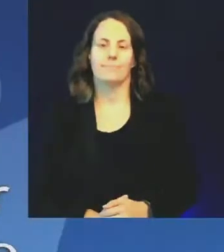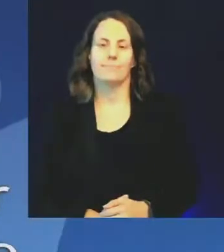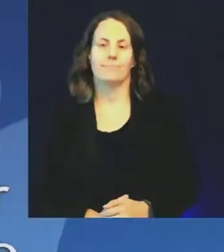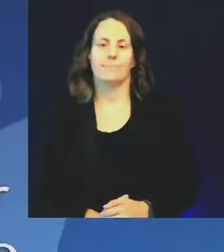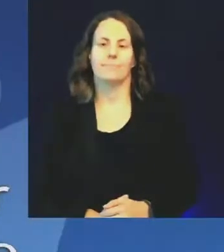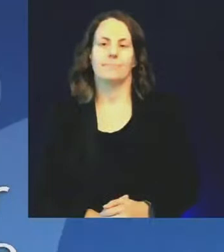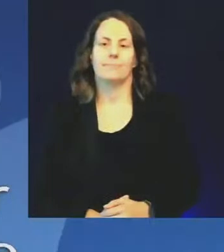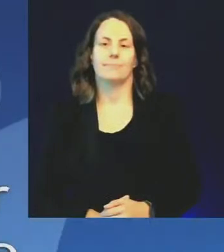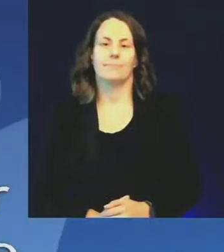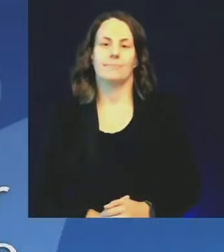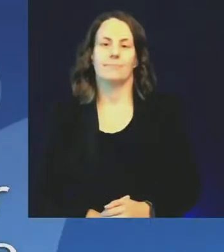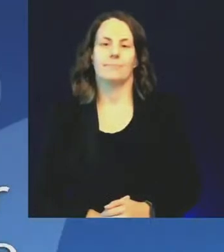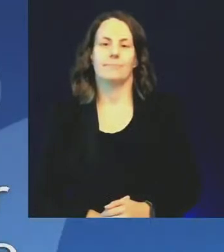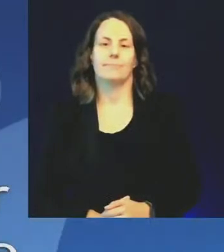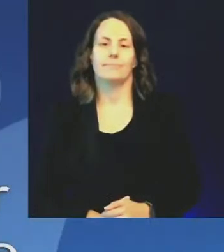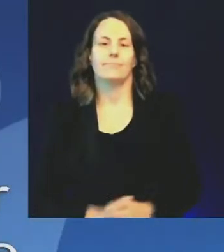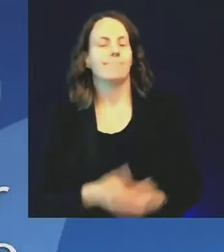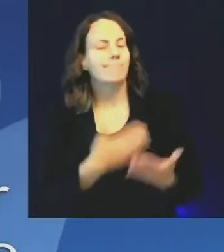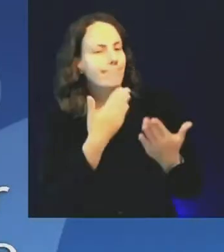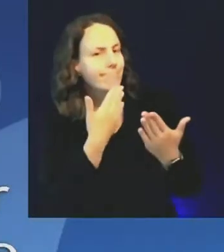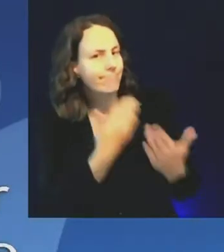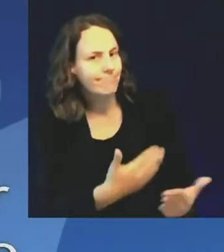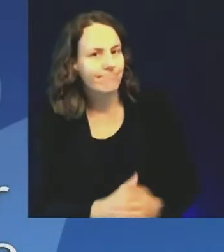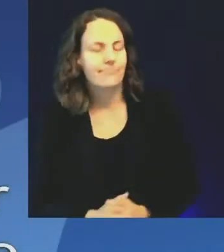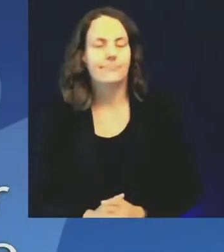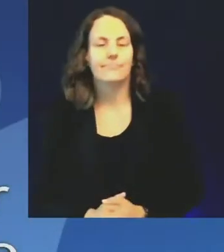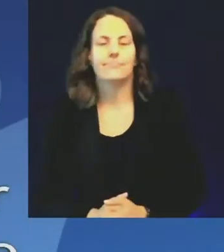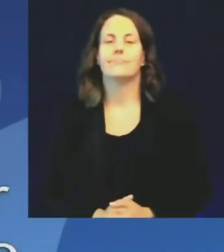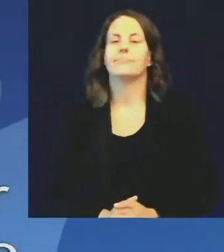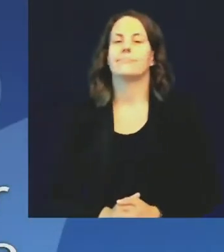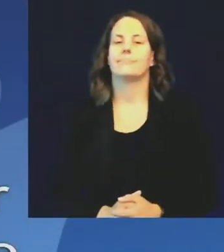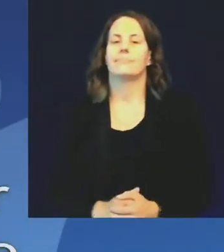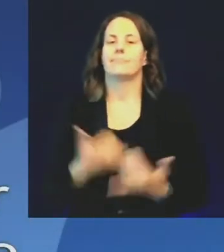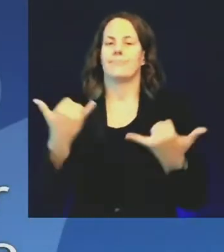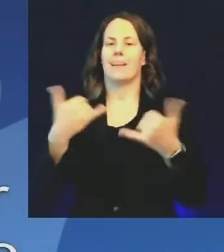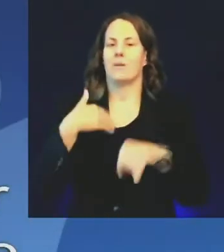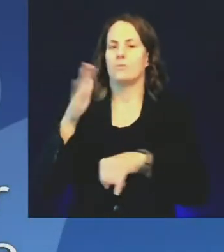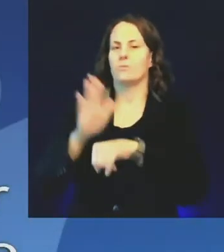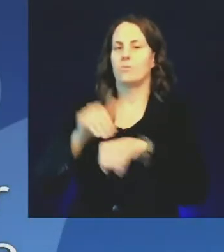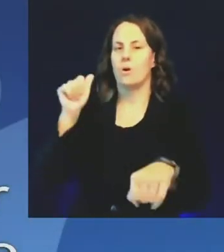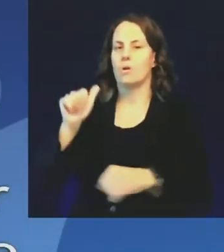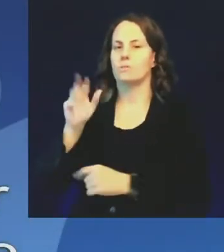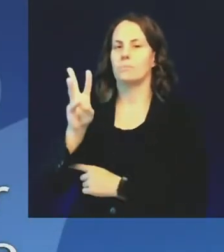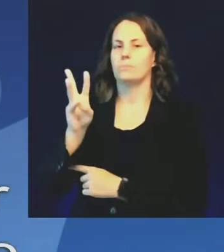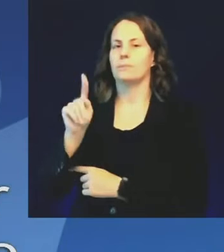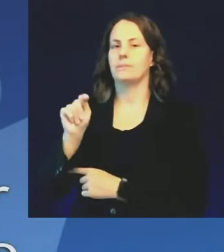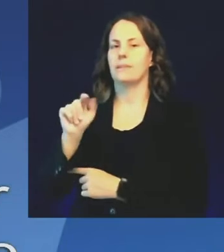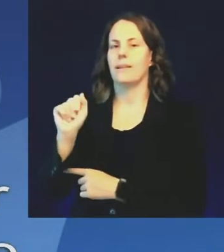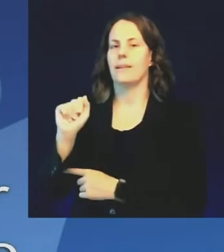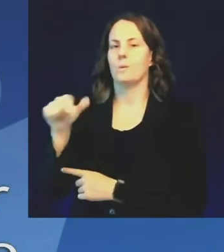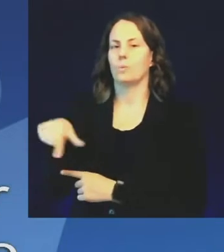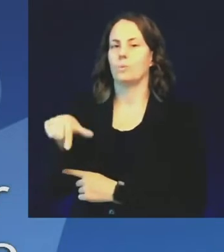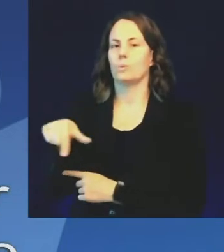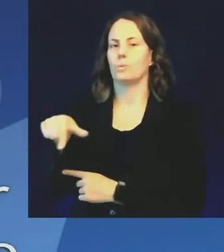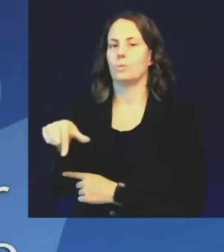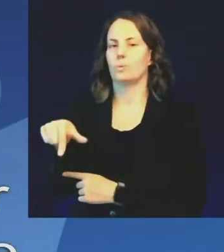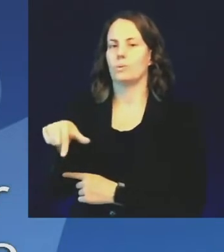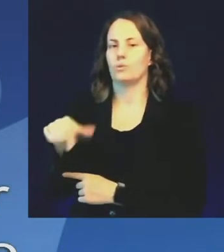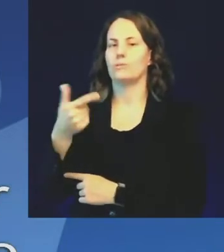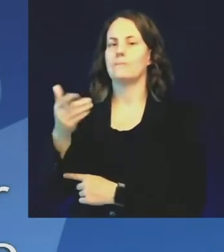Thank you for that. Let's go now to Rob Sussman at WTAQ in Green Bay. Rob,